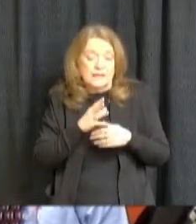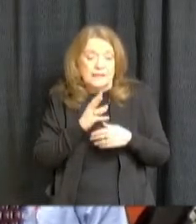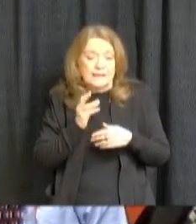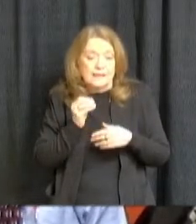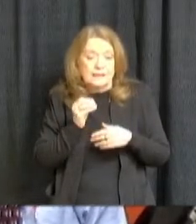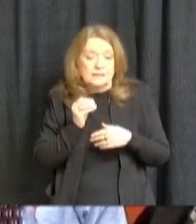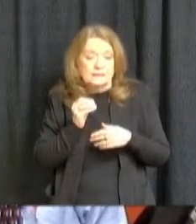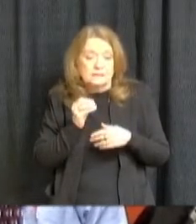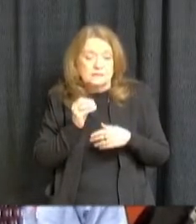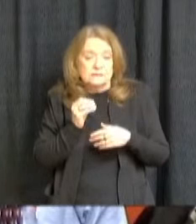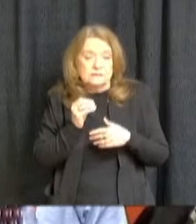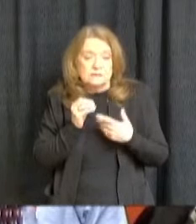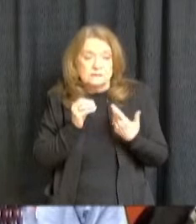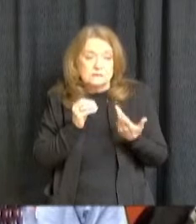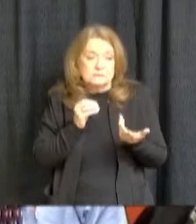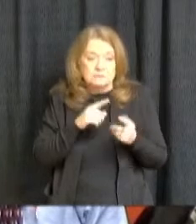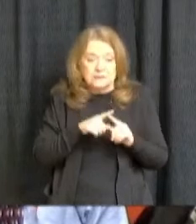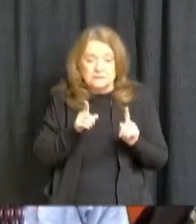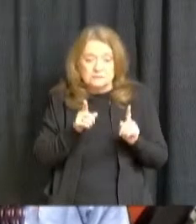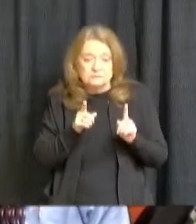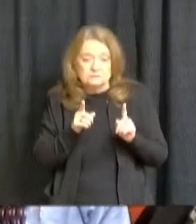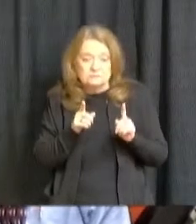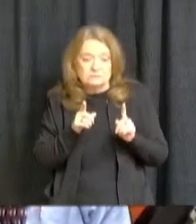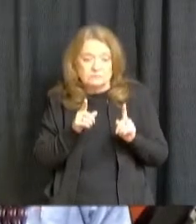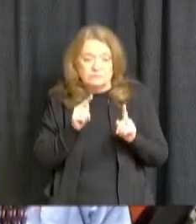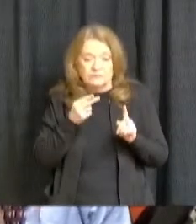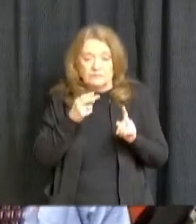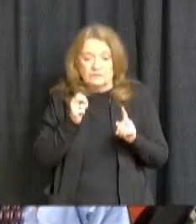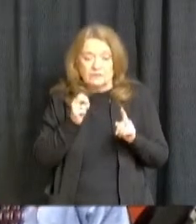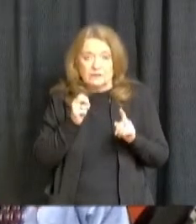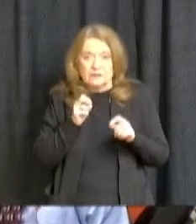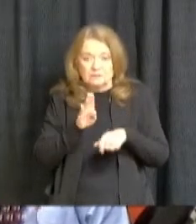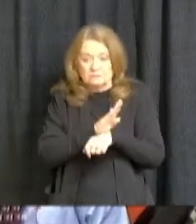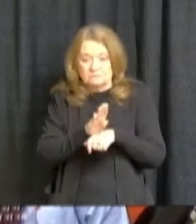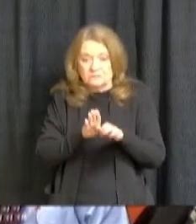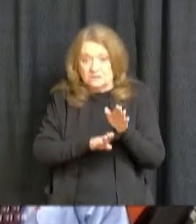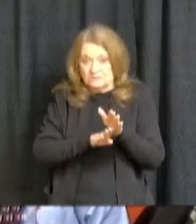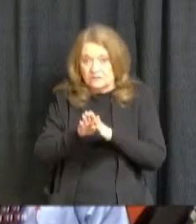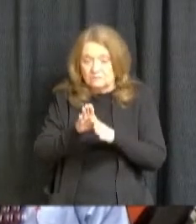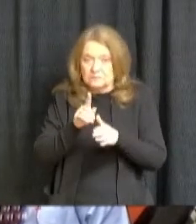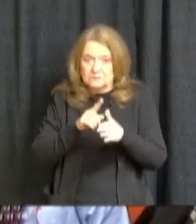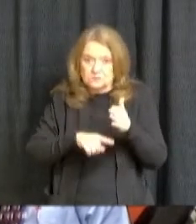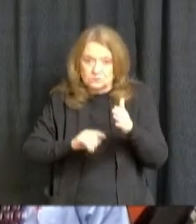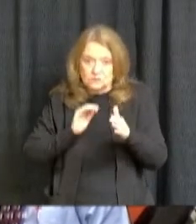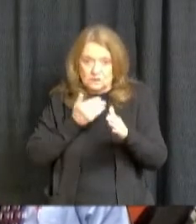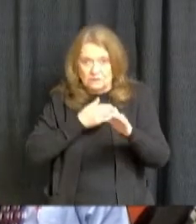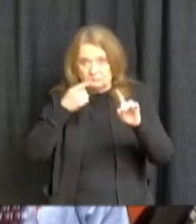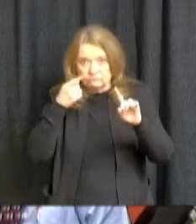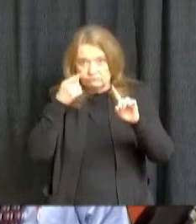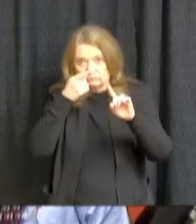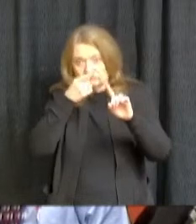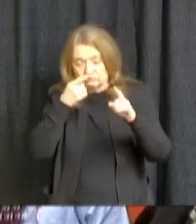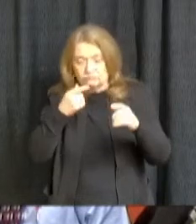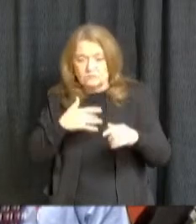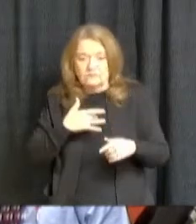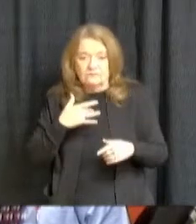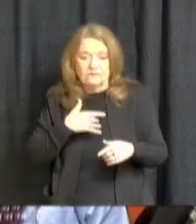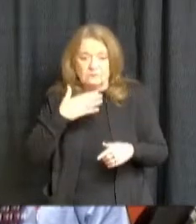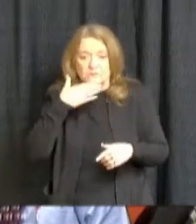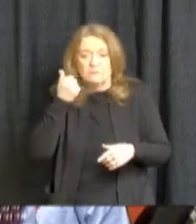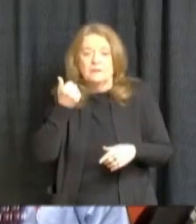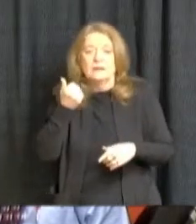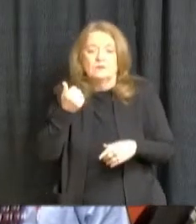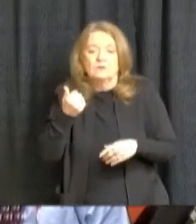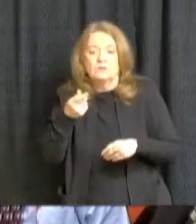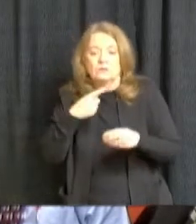And, but the commercial development is what we're gearing towards. I feel better